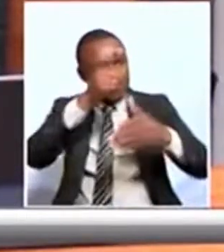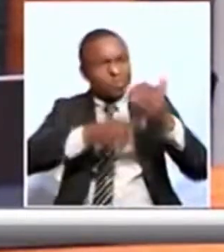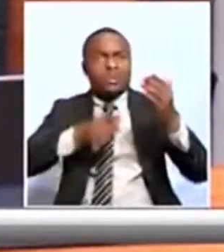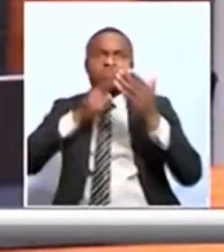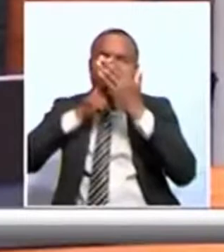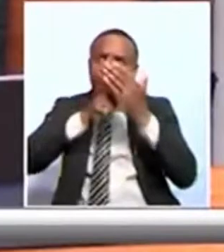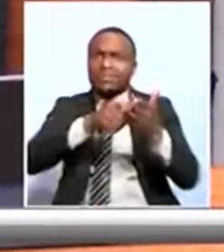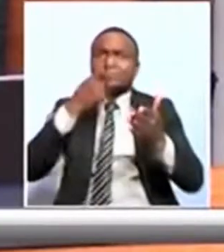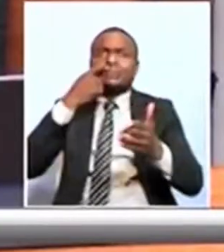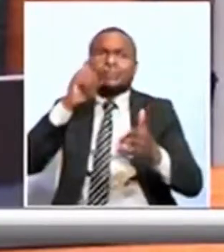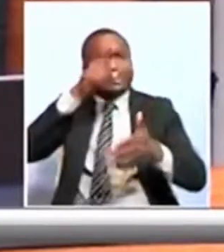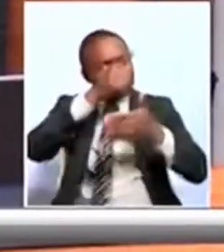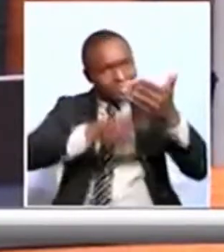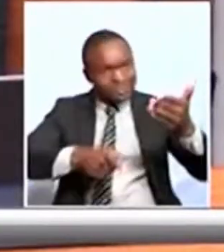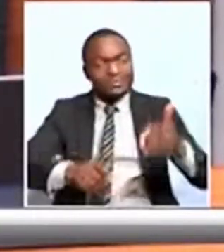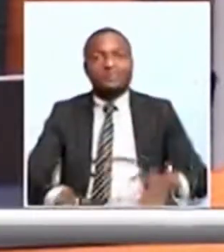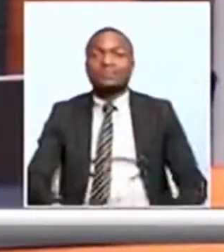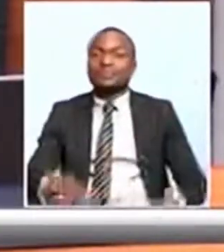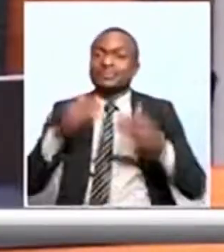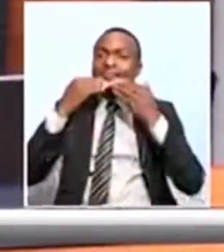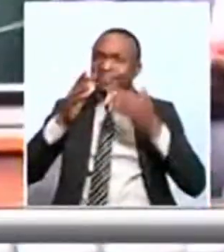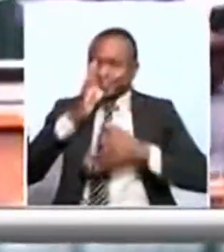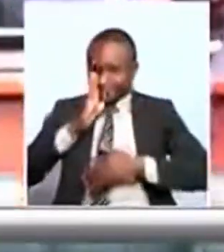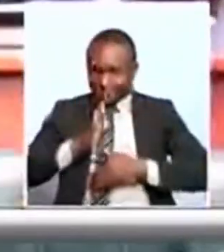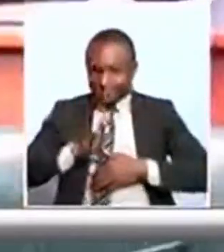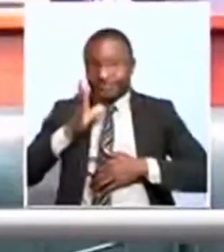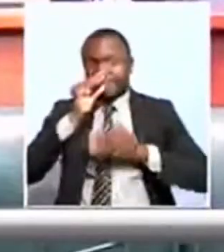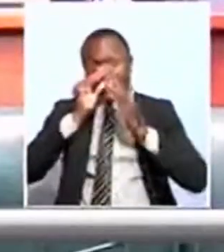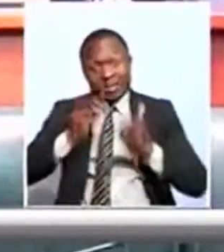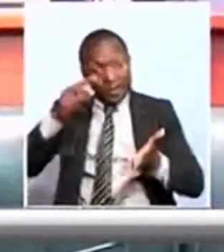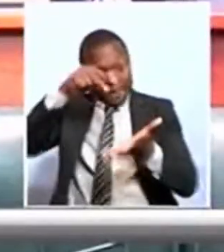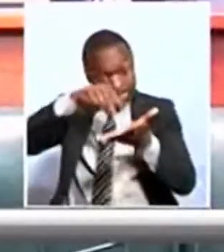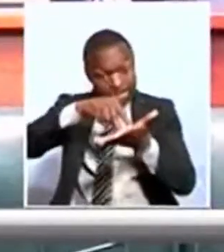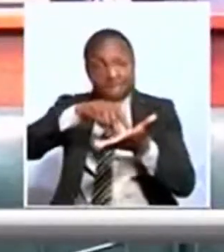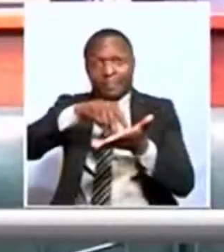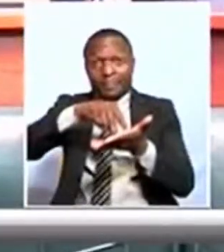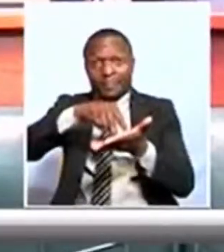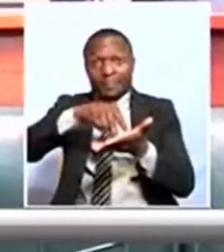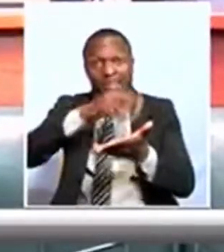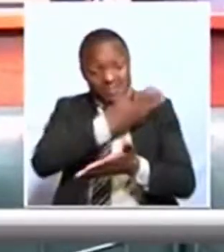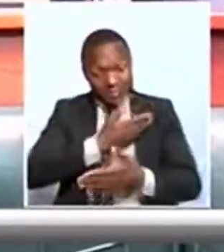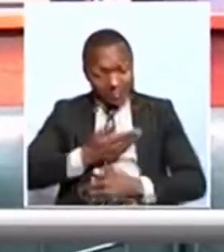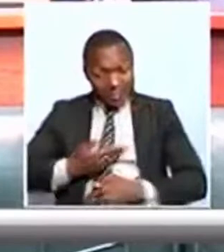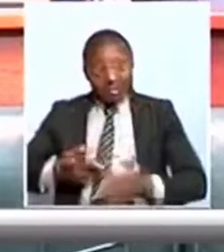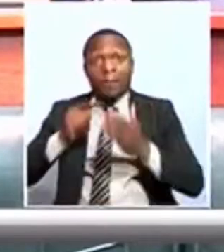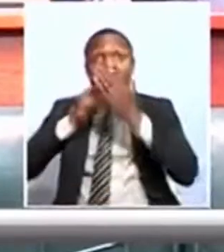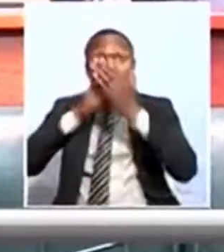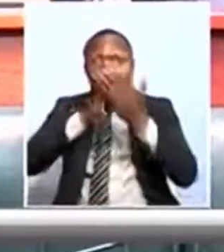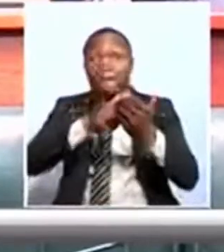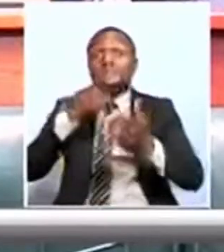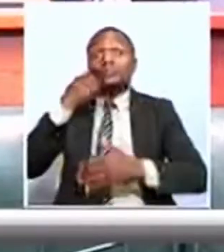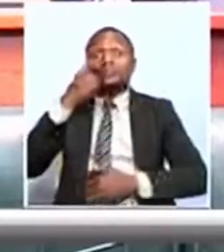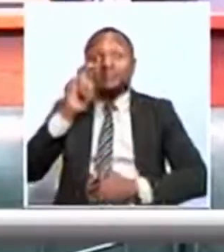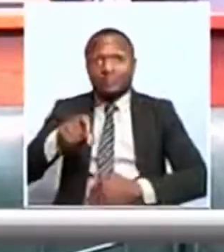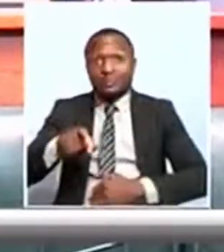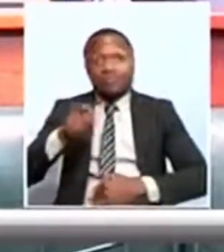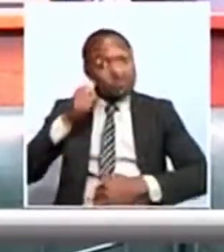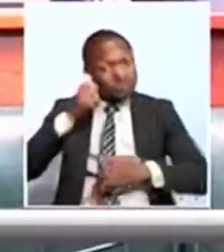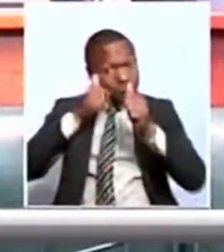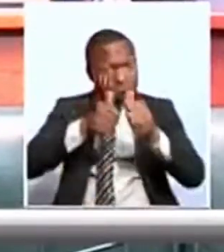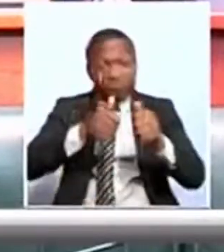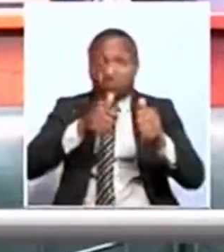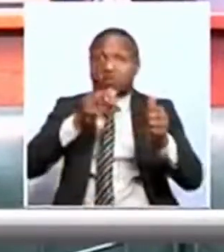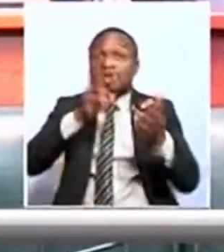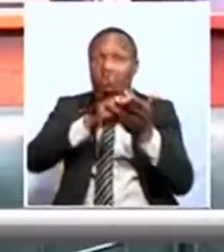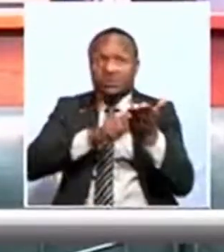of order? Thank you, Madam Speaker. I rise on a very serious point of order pursuant to Standing Order